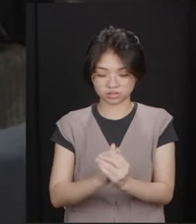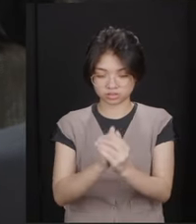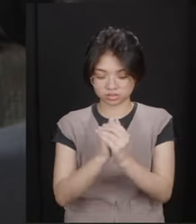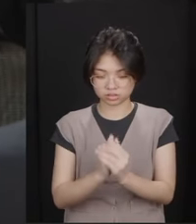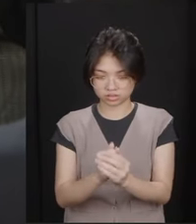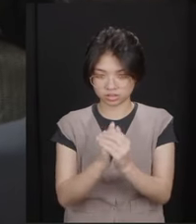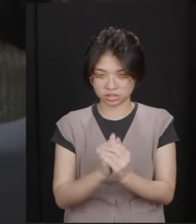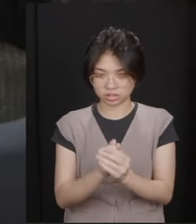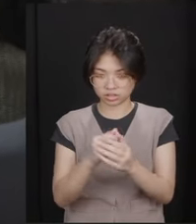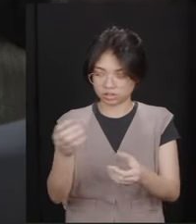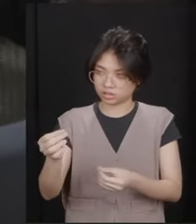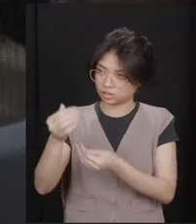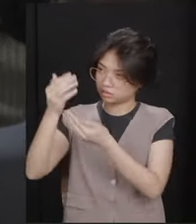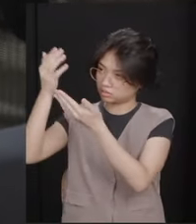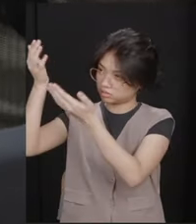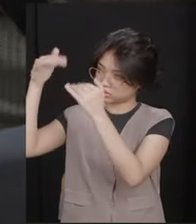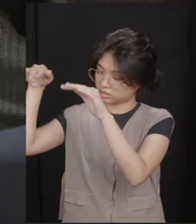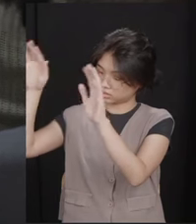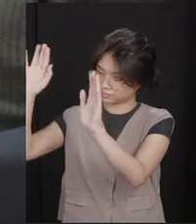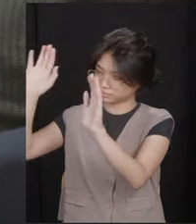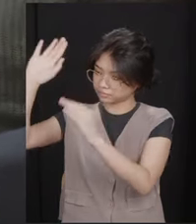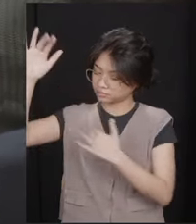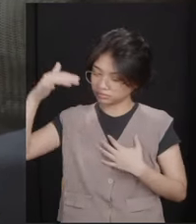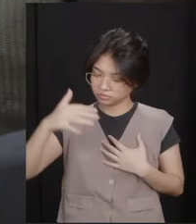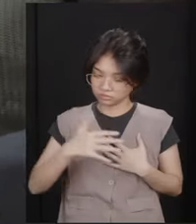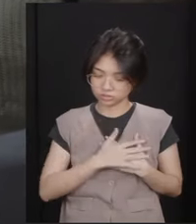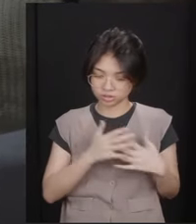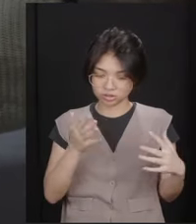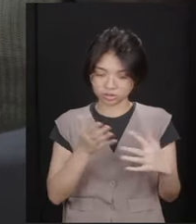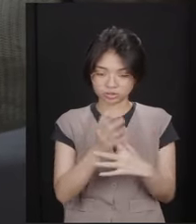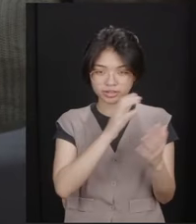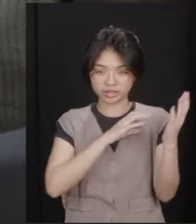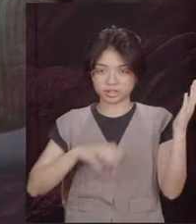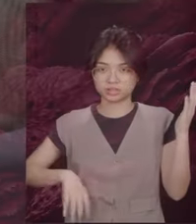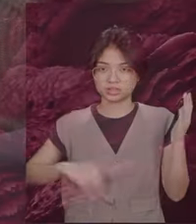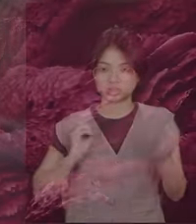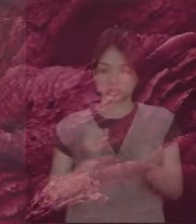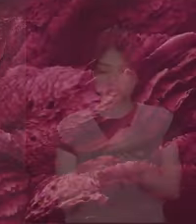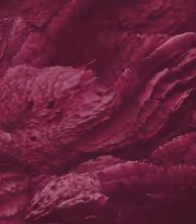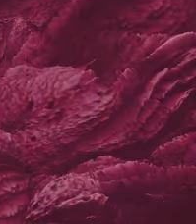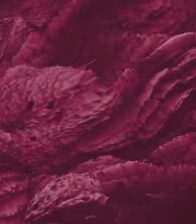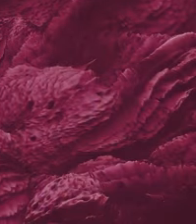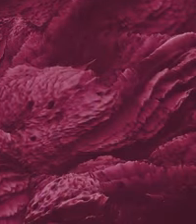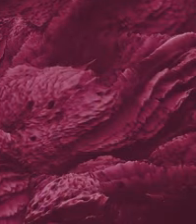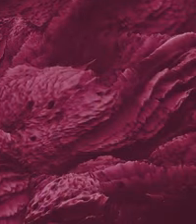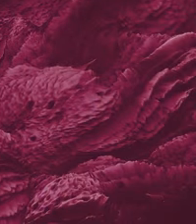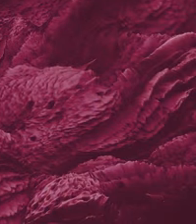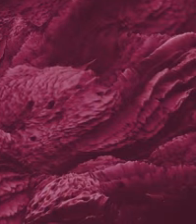grace, Lord, and we do this through Christ our Savior's name. Amen.